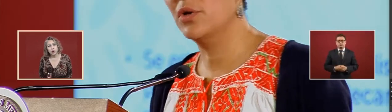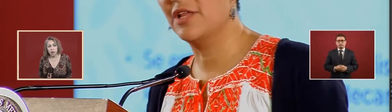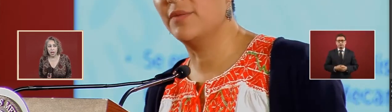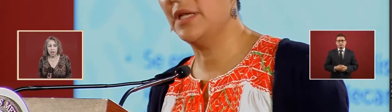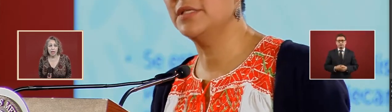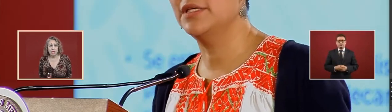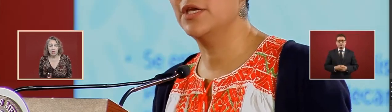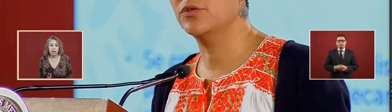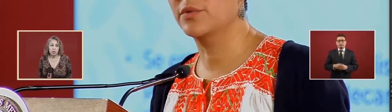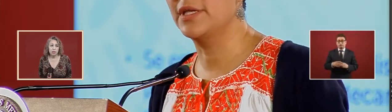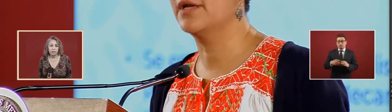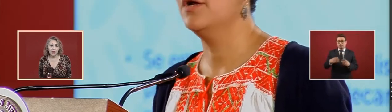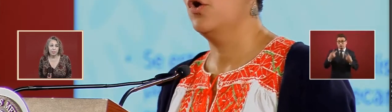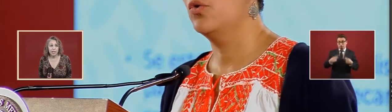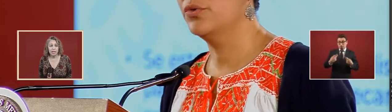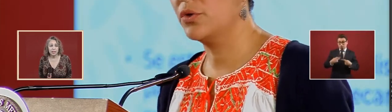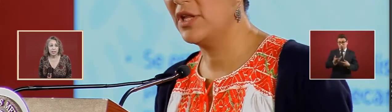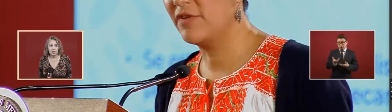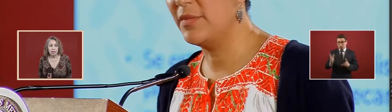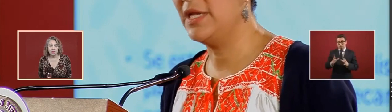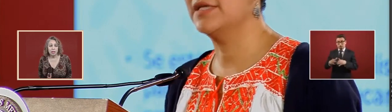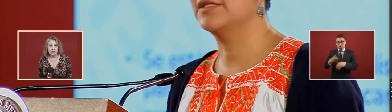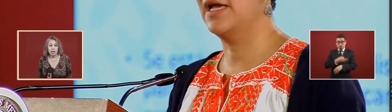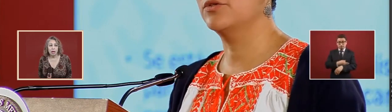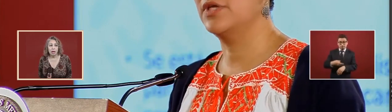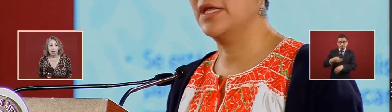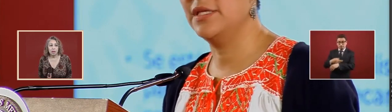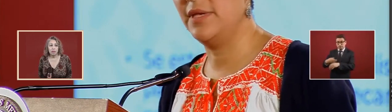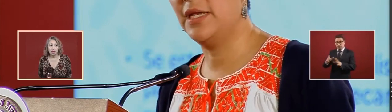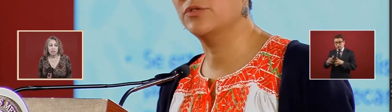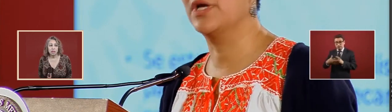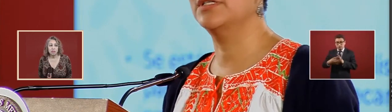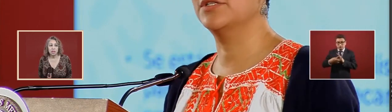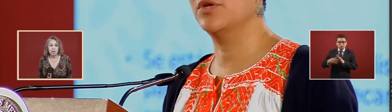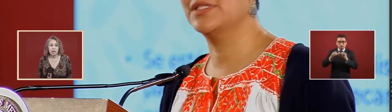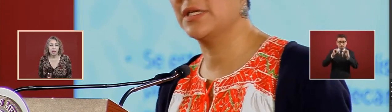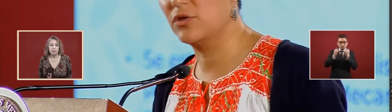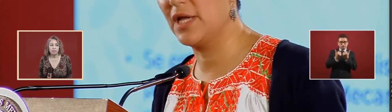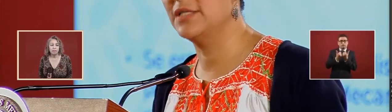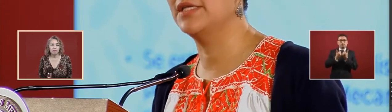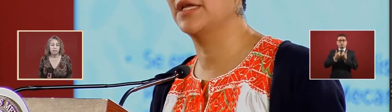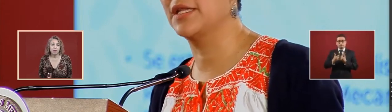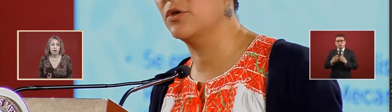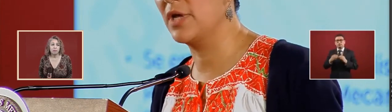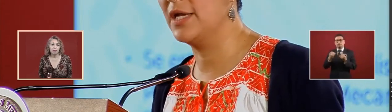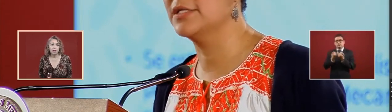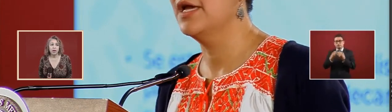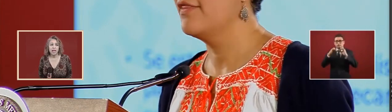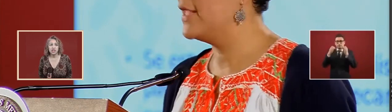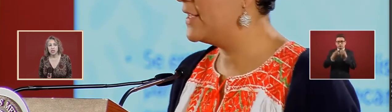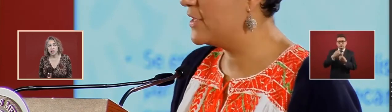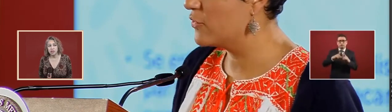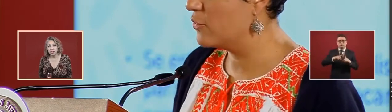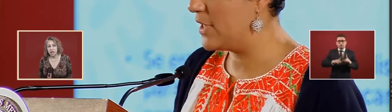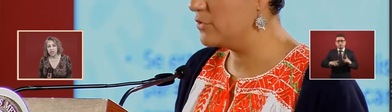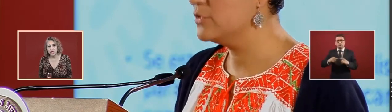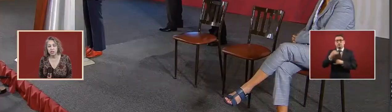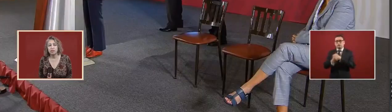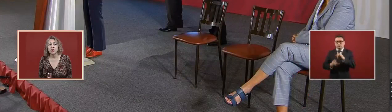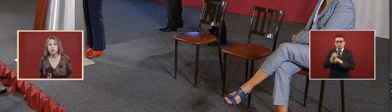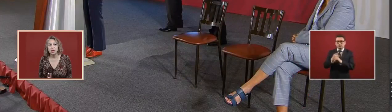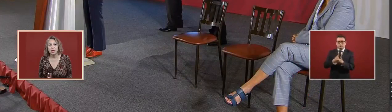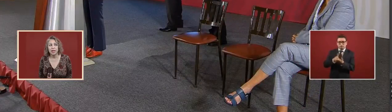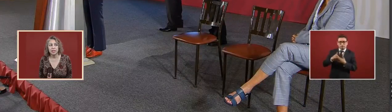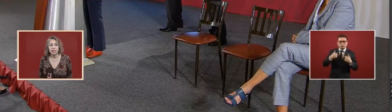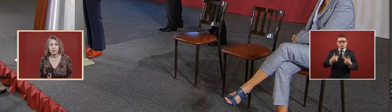We are creating, along with the families, the society for national, international,